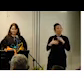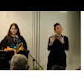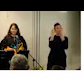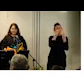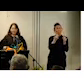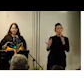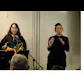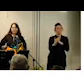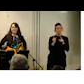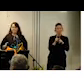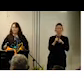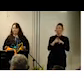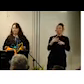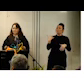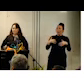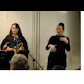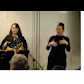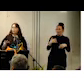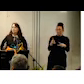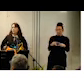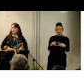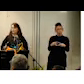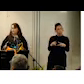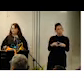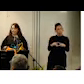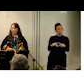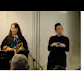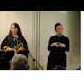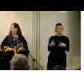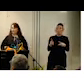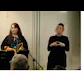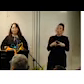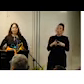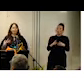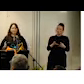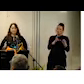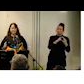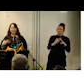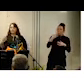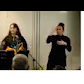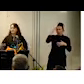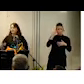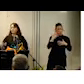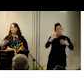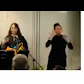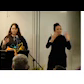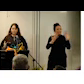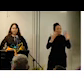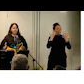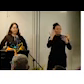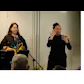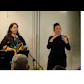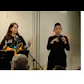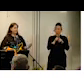pain. Now, chronic pain and sleep disturbance place a huge burden on the brain and cognition. Both impair our thinking skills,